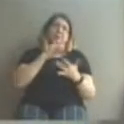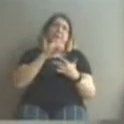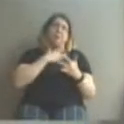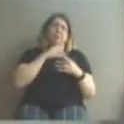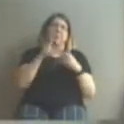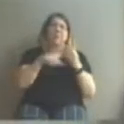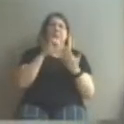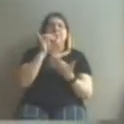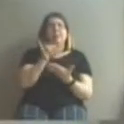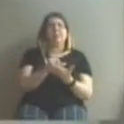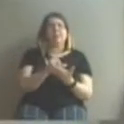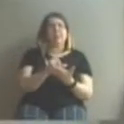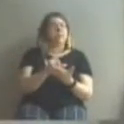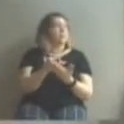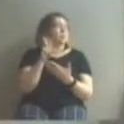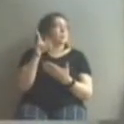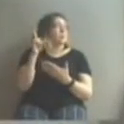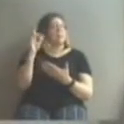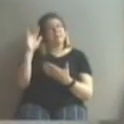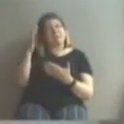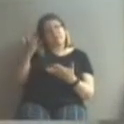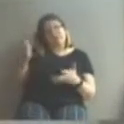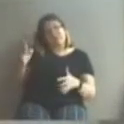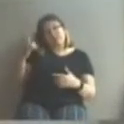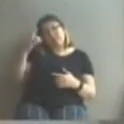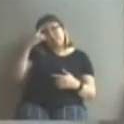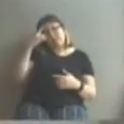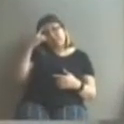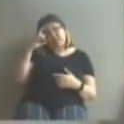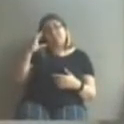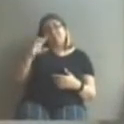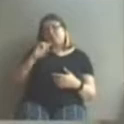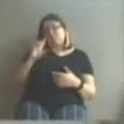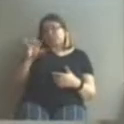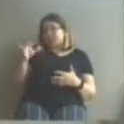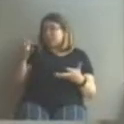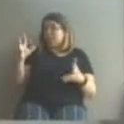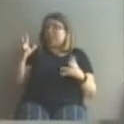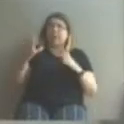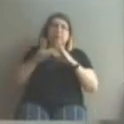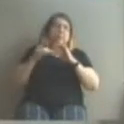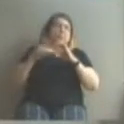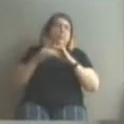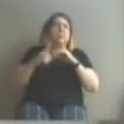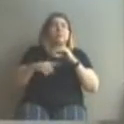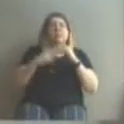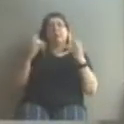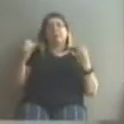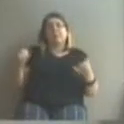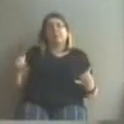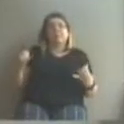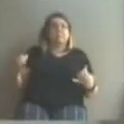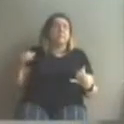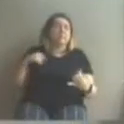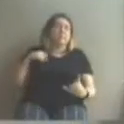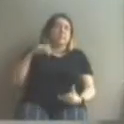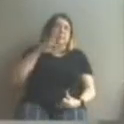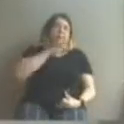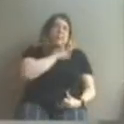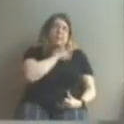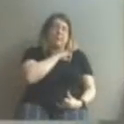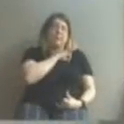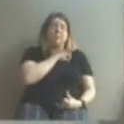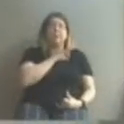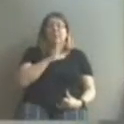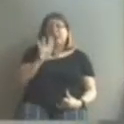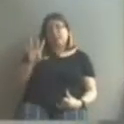about that. You seem to have already thought of this. I'm sure this question's already been brought to you by existing staff or current staff. My question to you